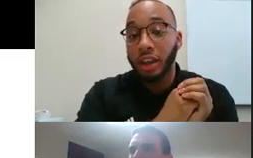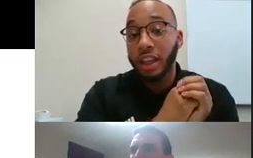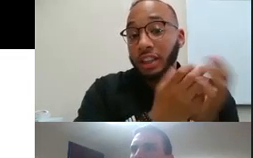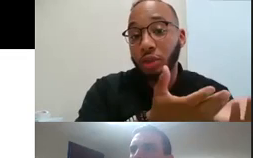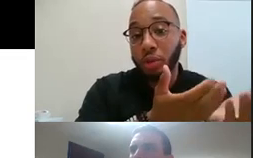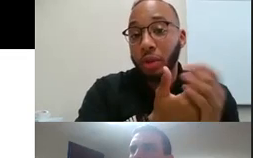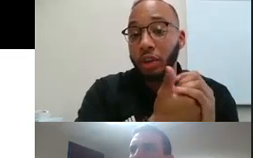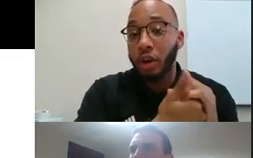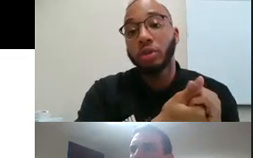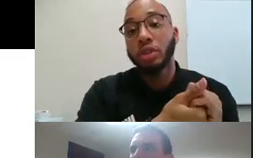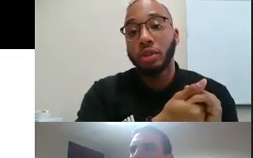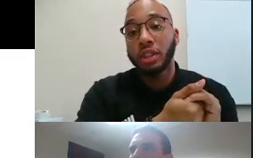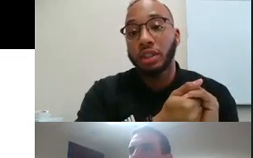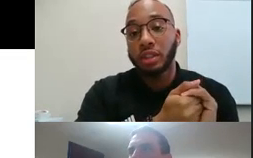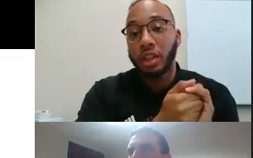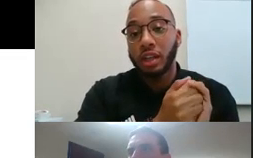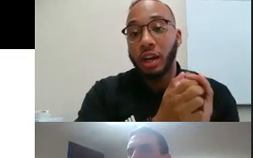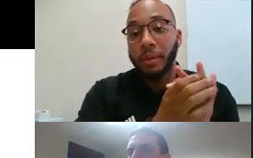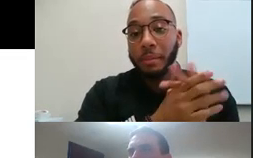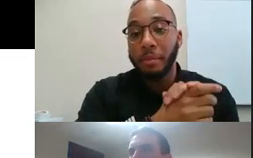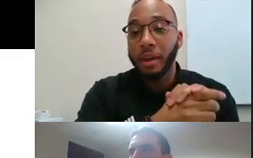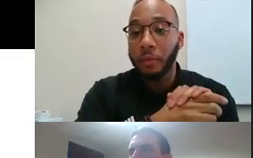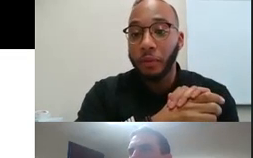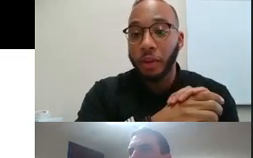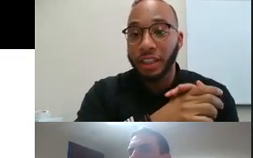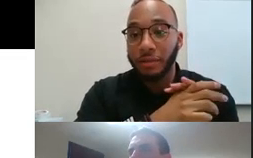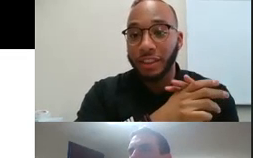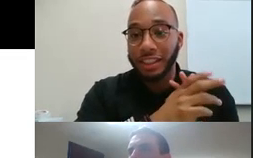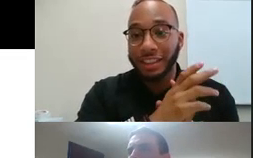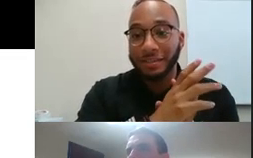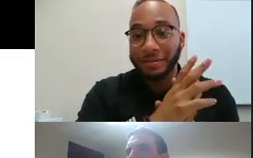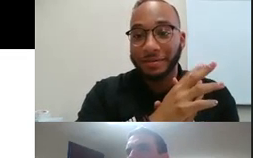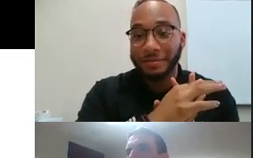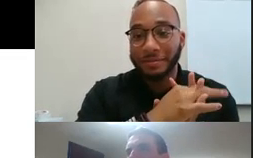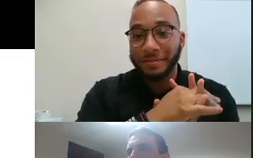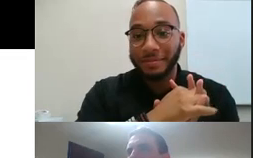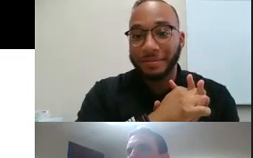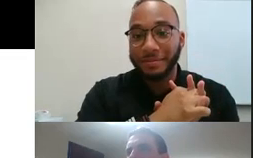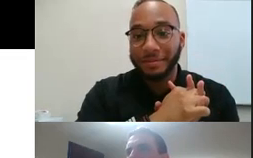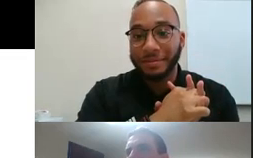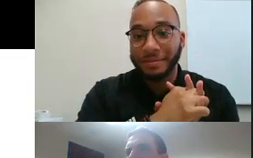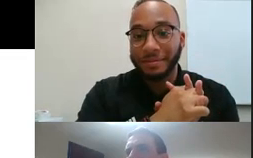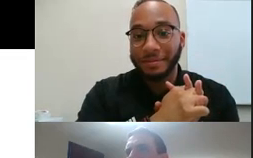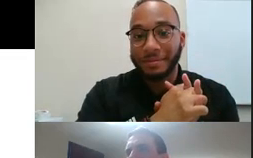or things that you do with your own students that may be helpful for this conversation?